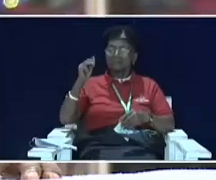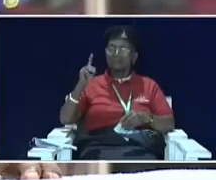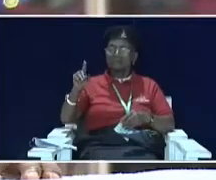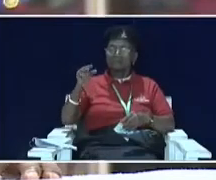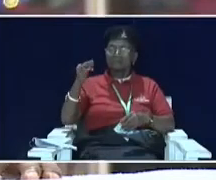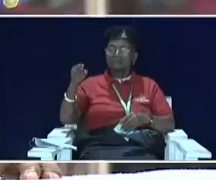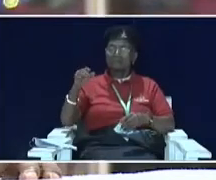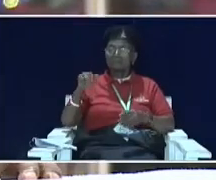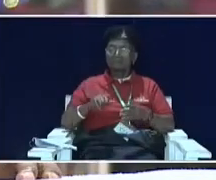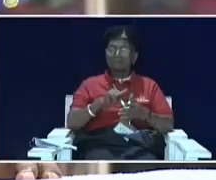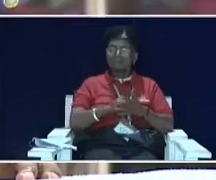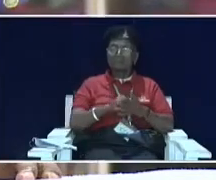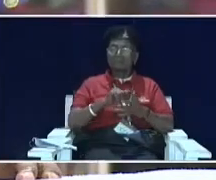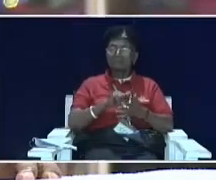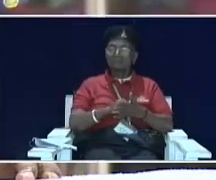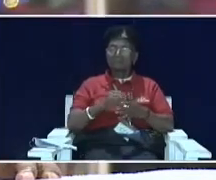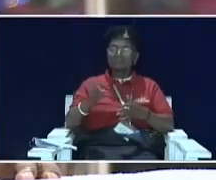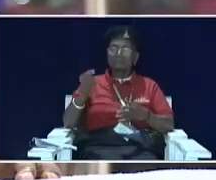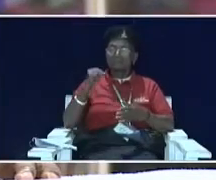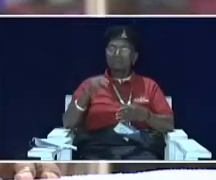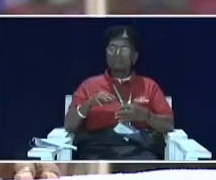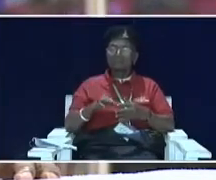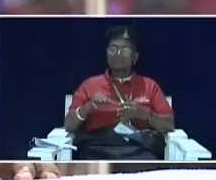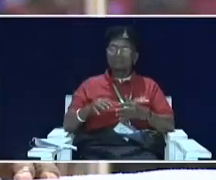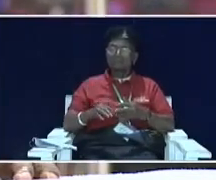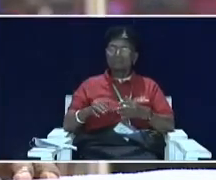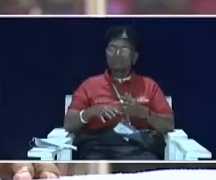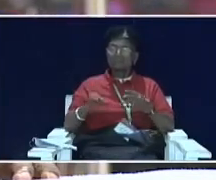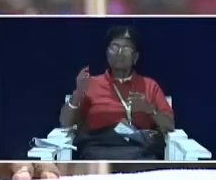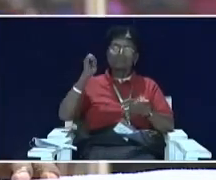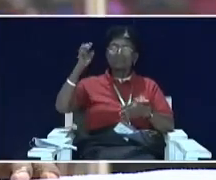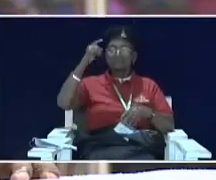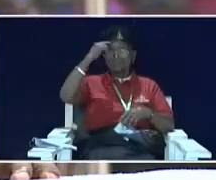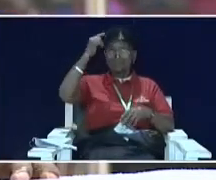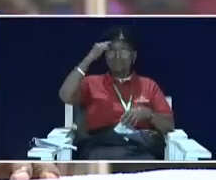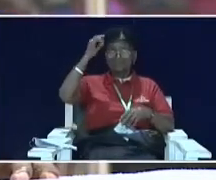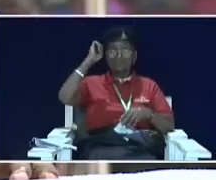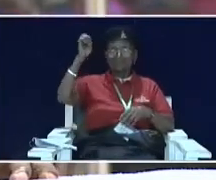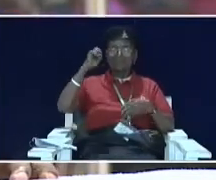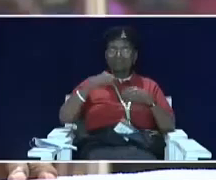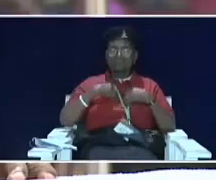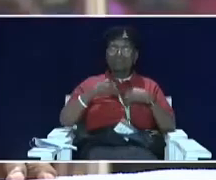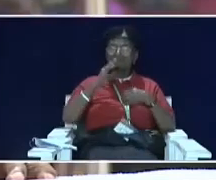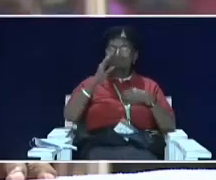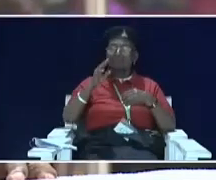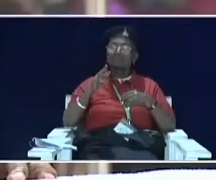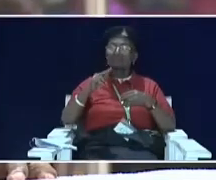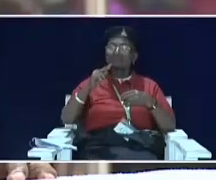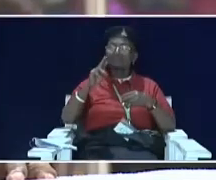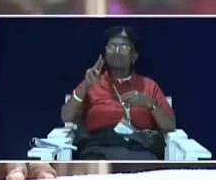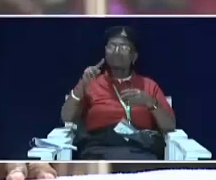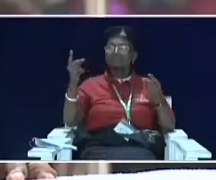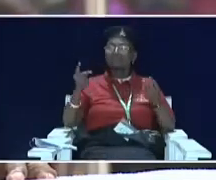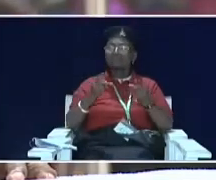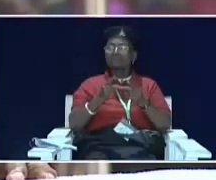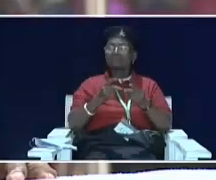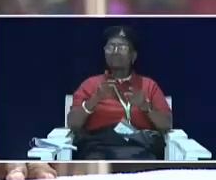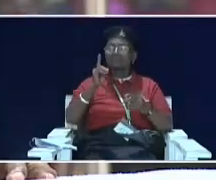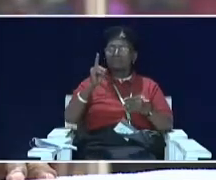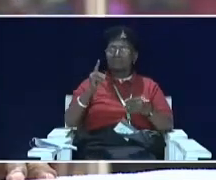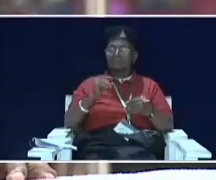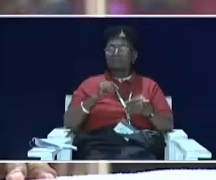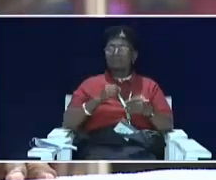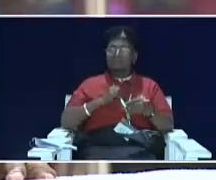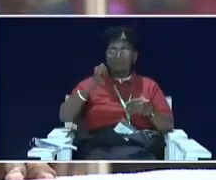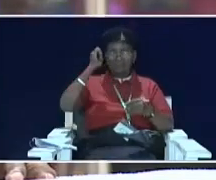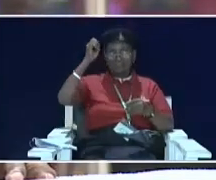And he thought he had been promoted, repositioned. I used to be an ordinary member of the congregation, now I'm a